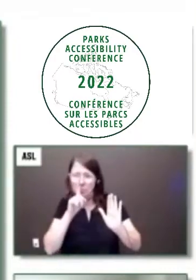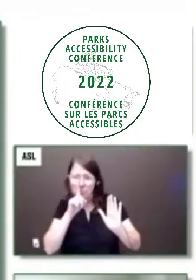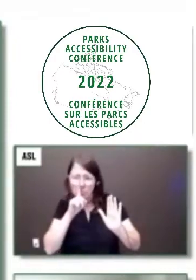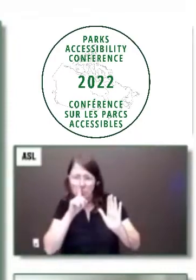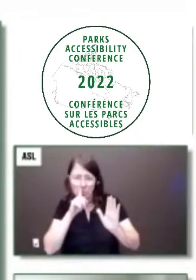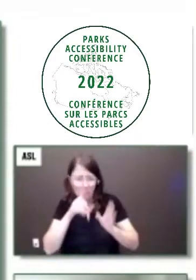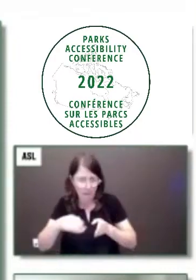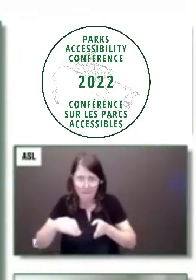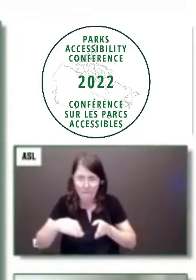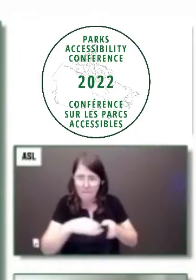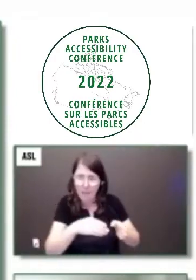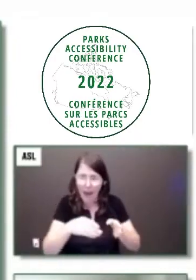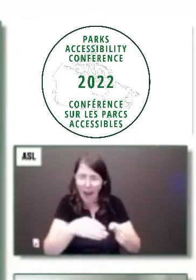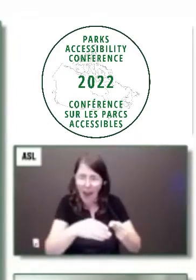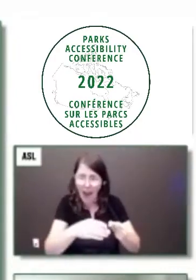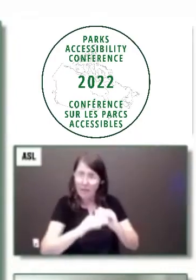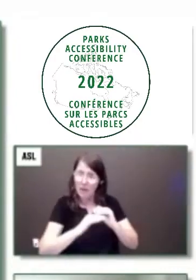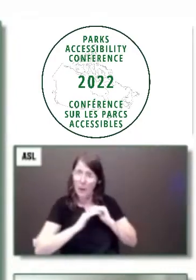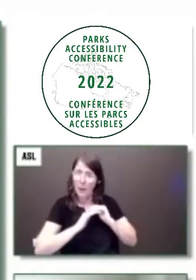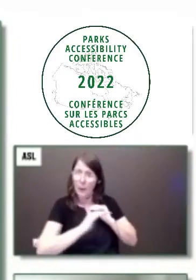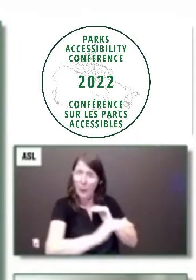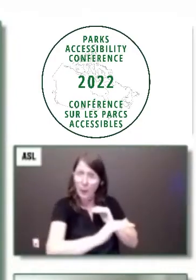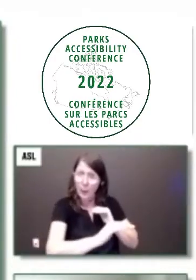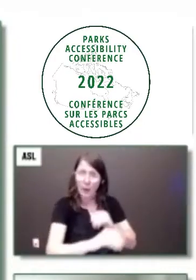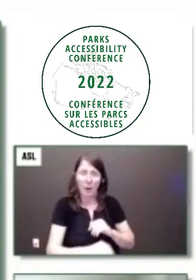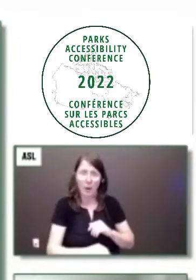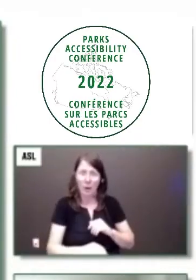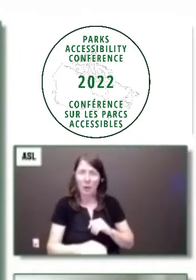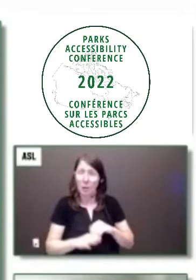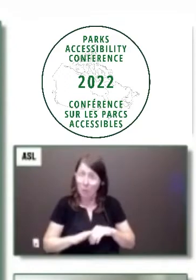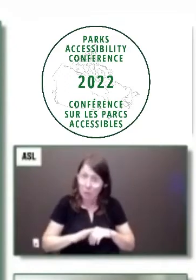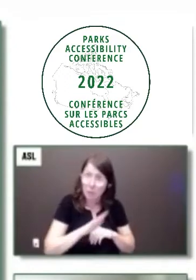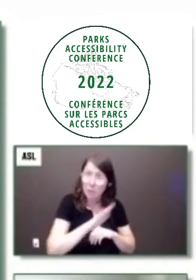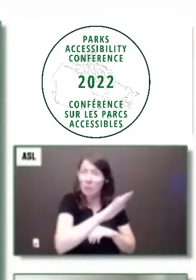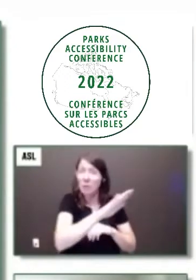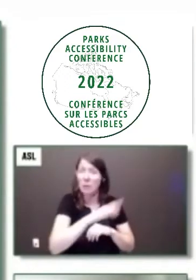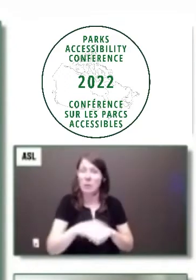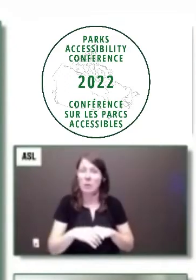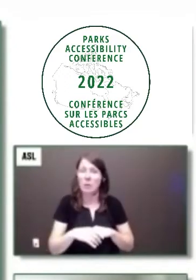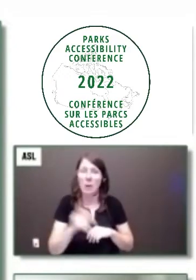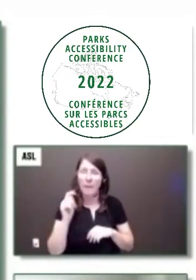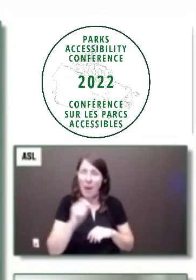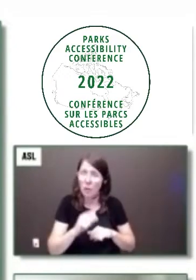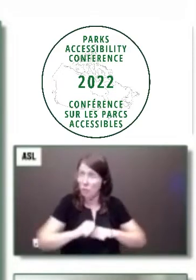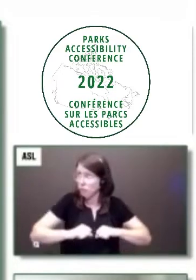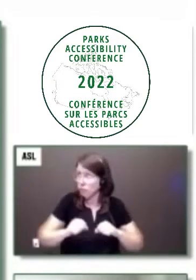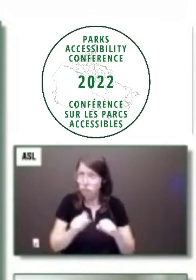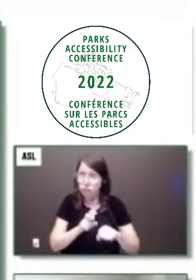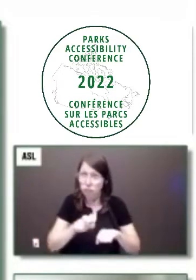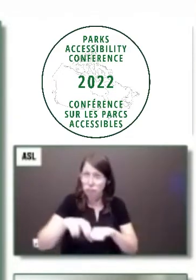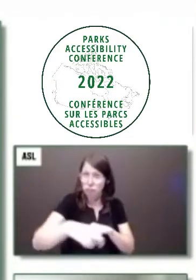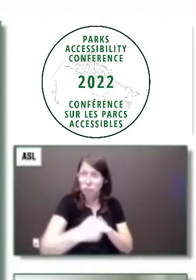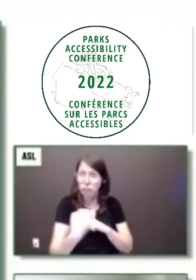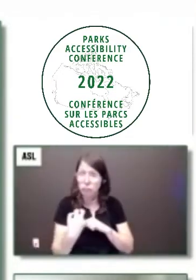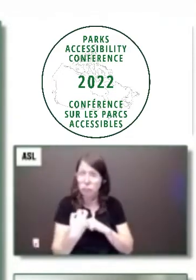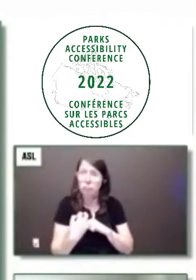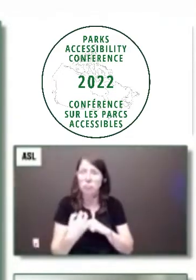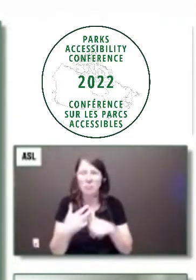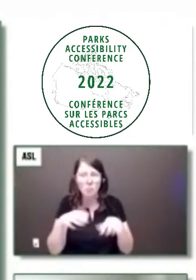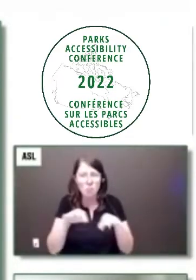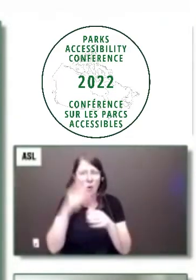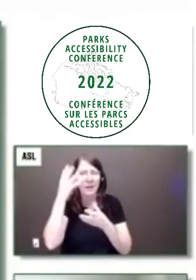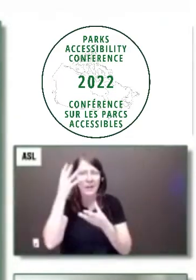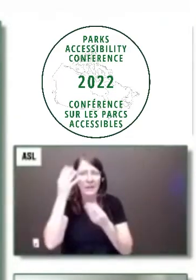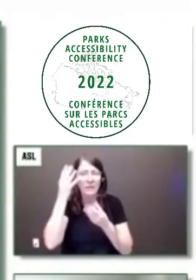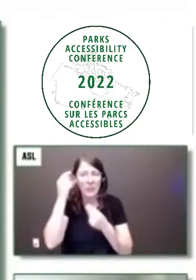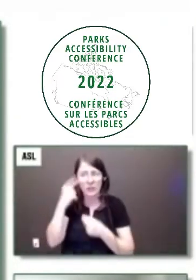it inclined? How wide are the doors? What's the turning space? This information is needed to know if the park is actually accessible for my sister. What might